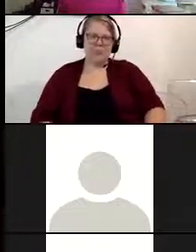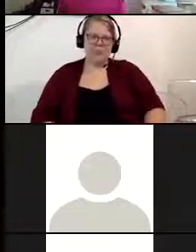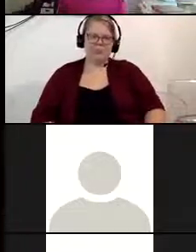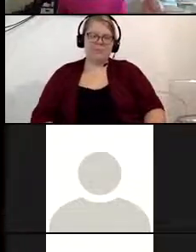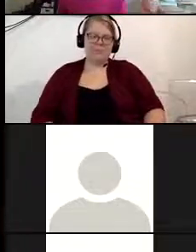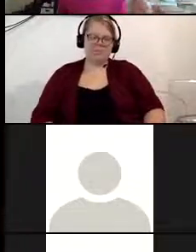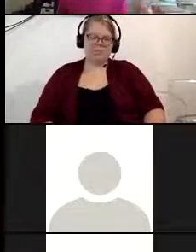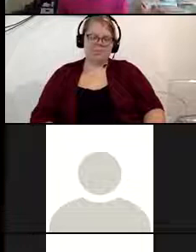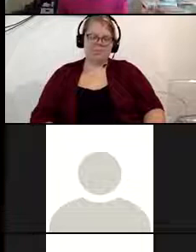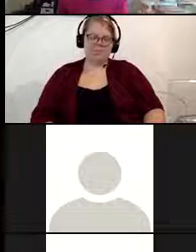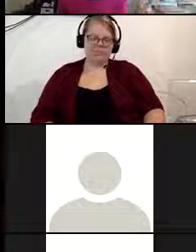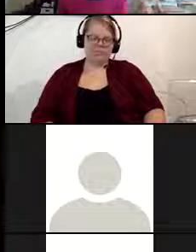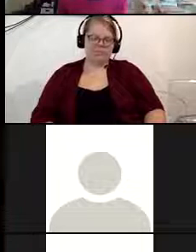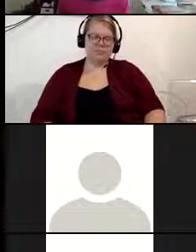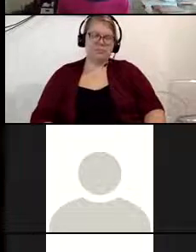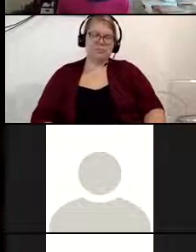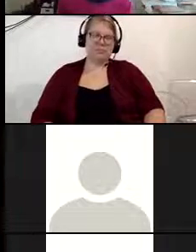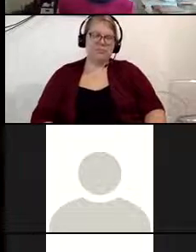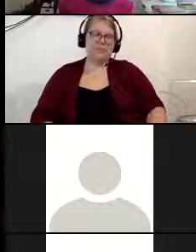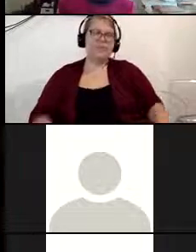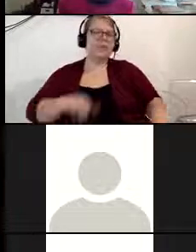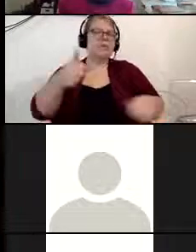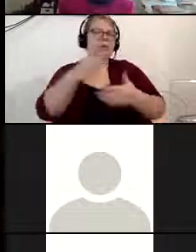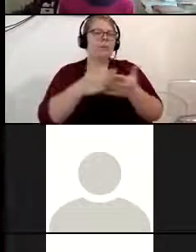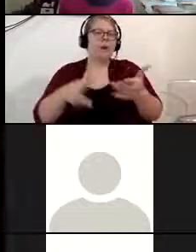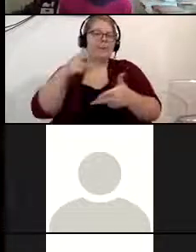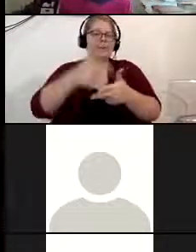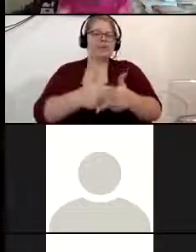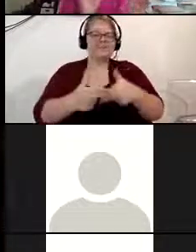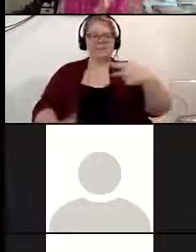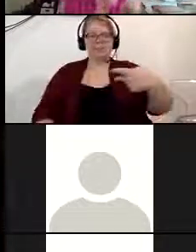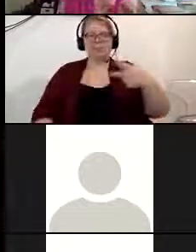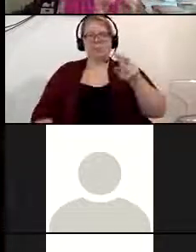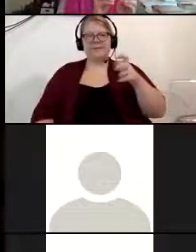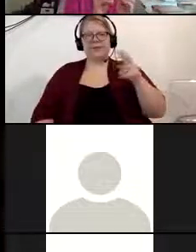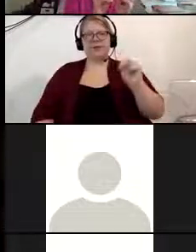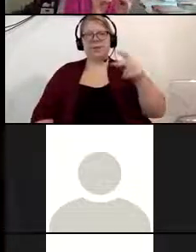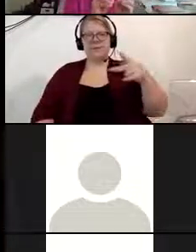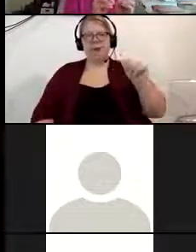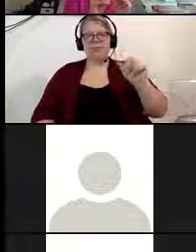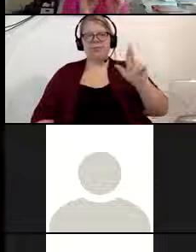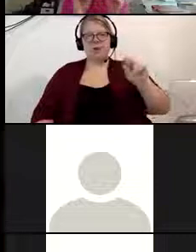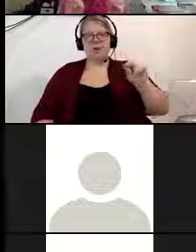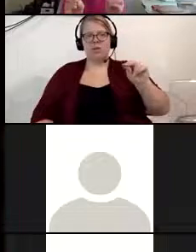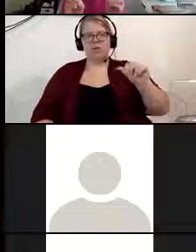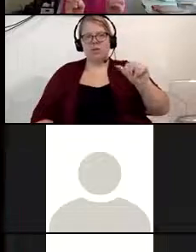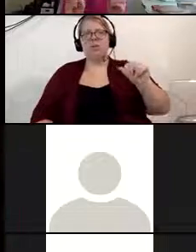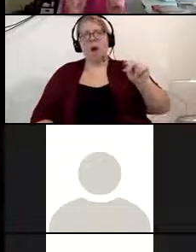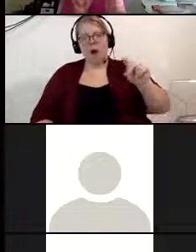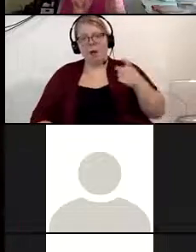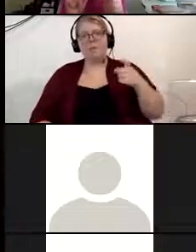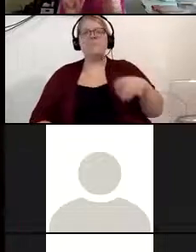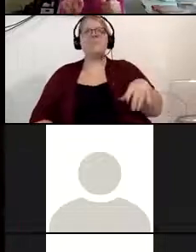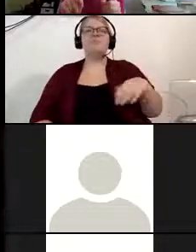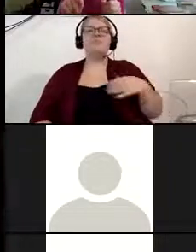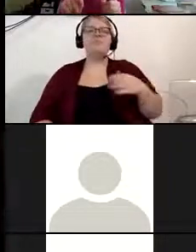Another piece that I've alluded to is this prevention paradox. A large number of people exposed to